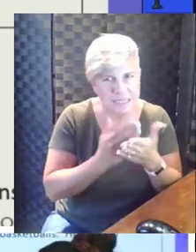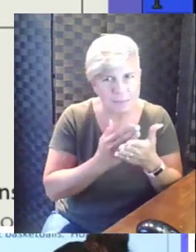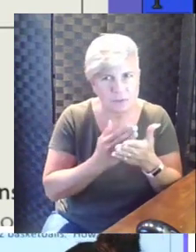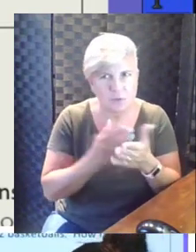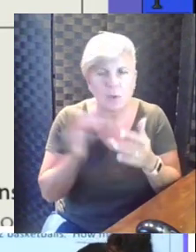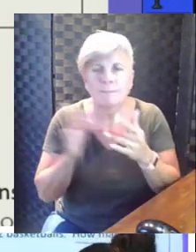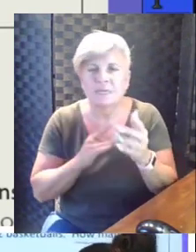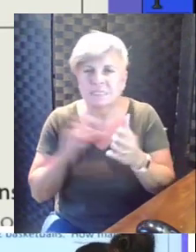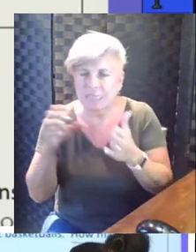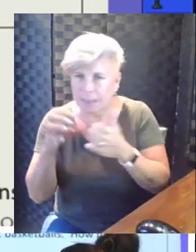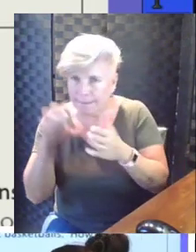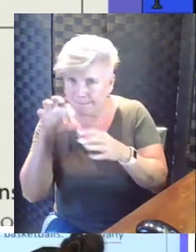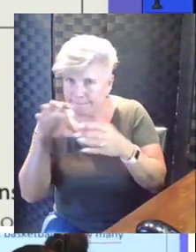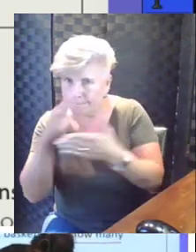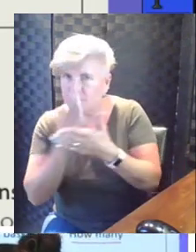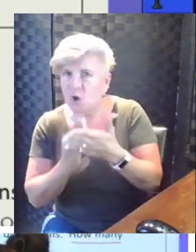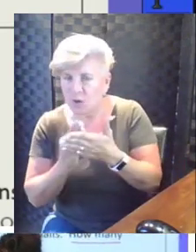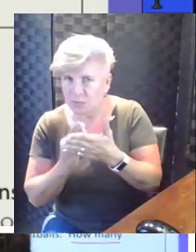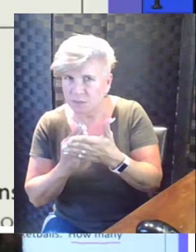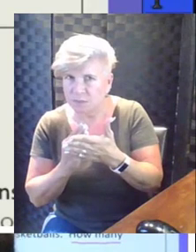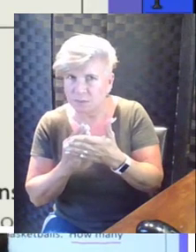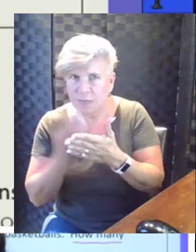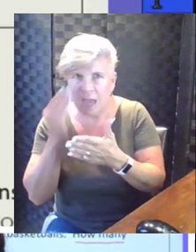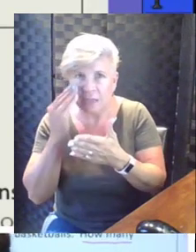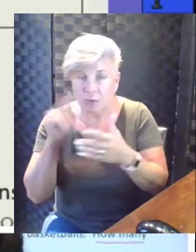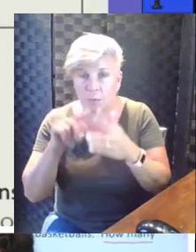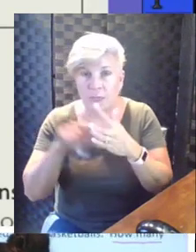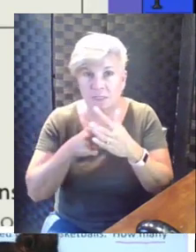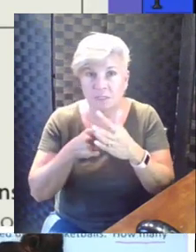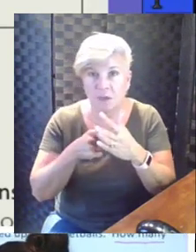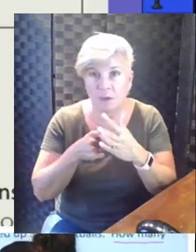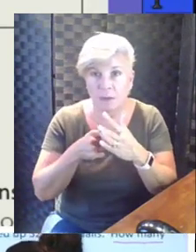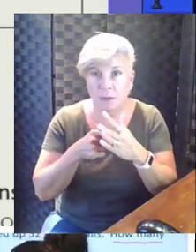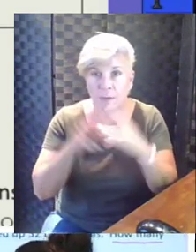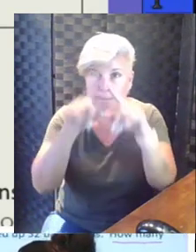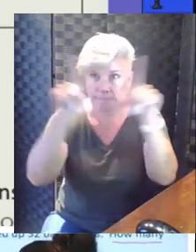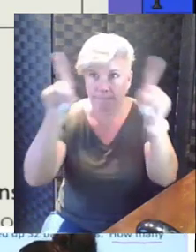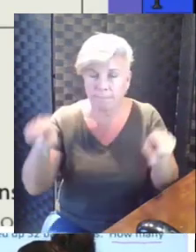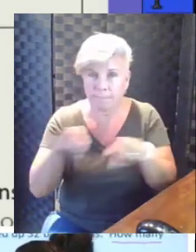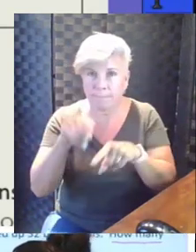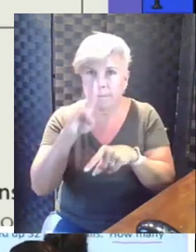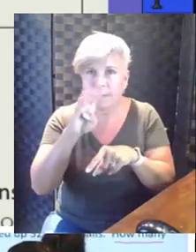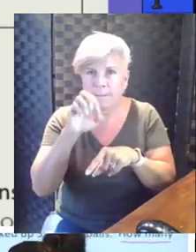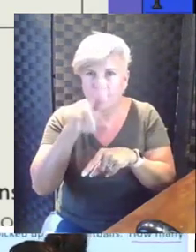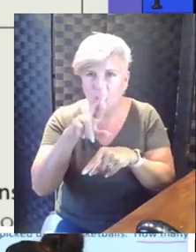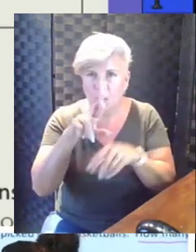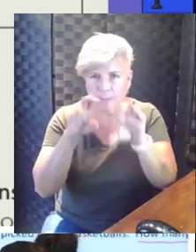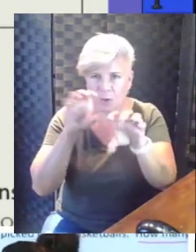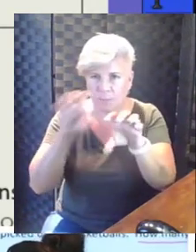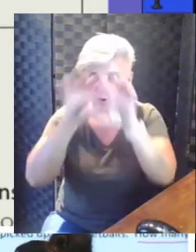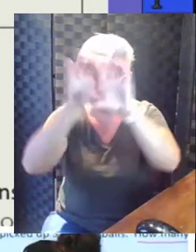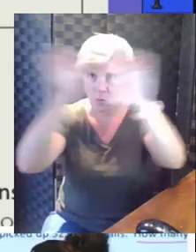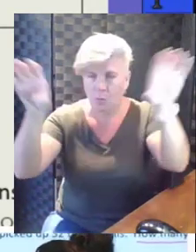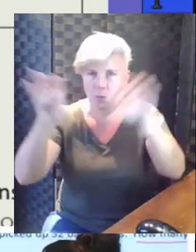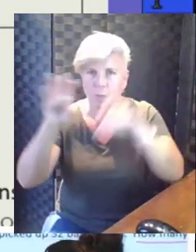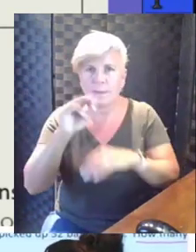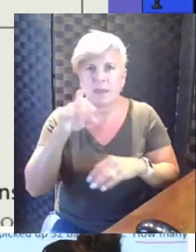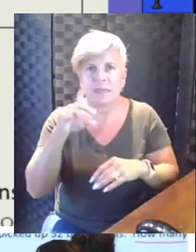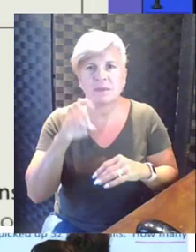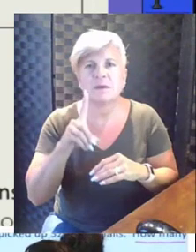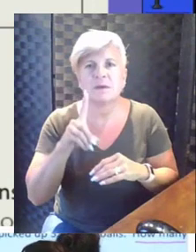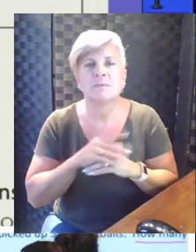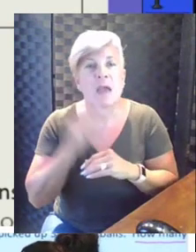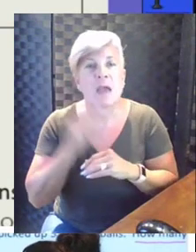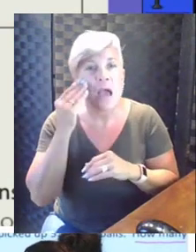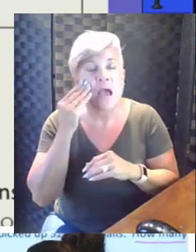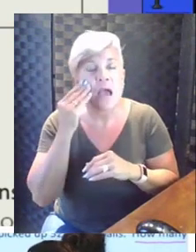missing a part. So I know I can start with my bar model or my part whole model, and